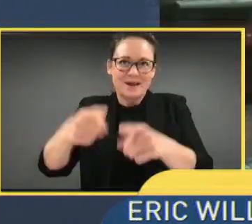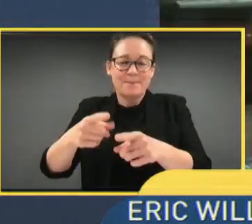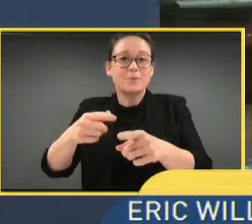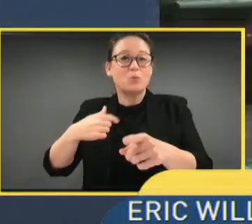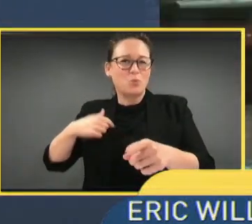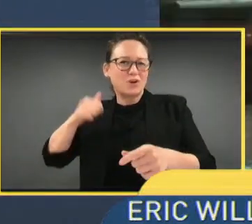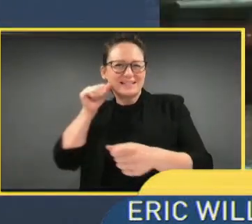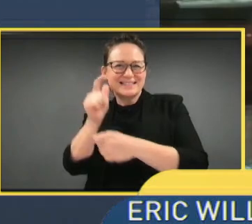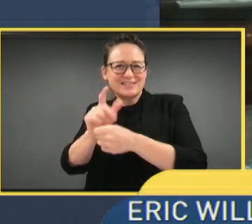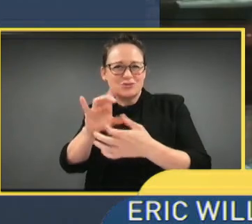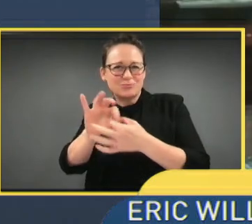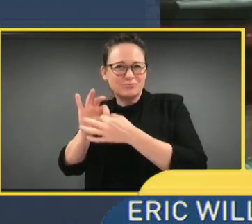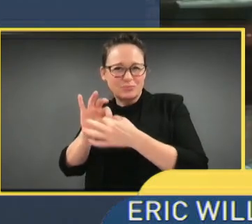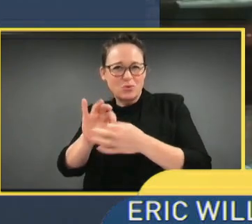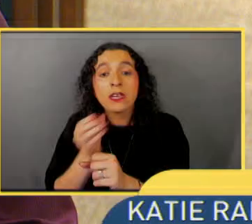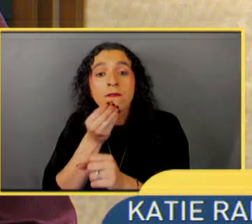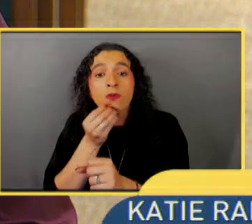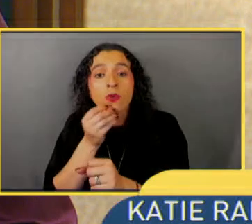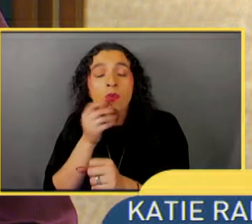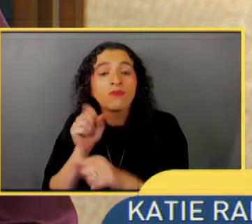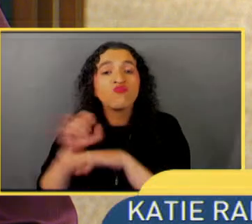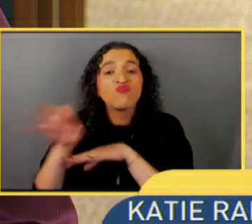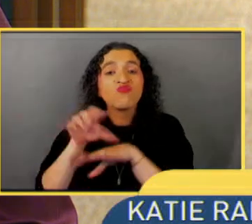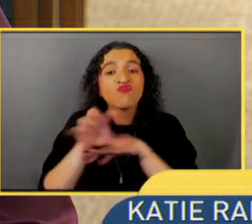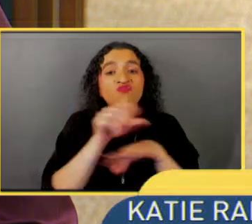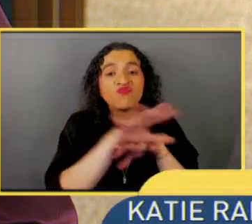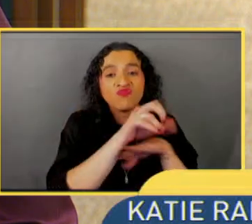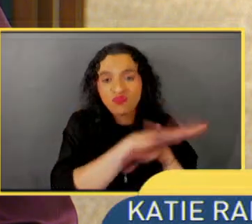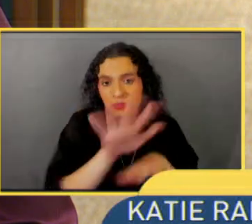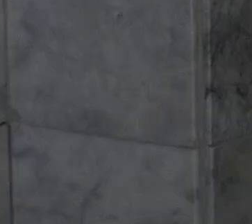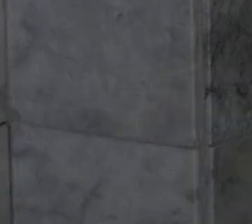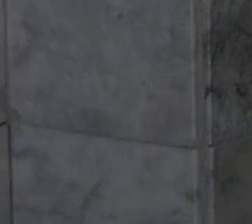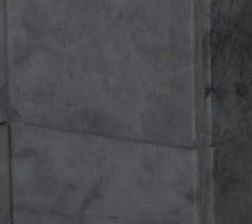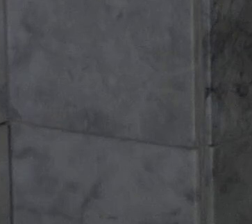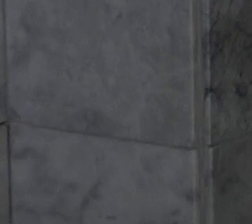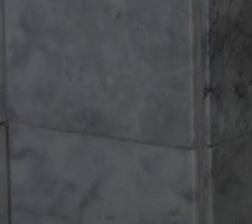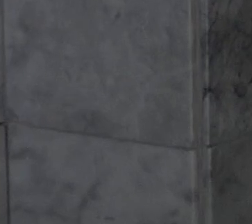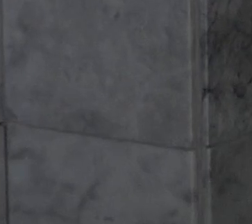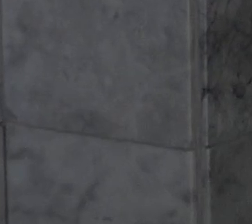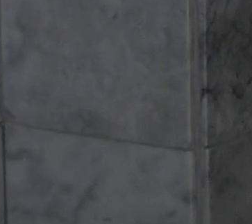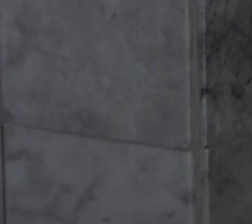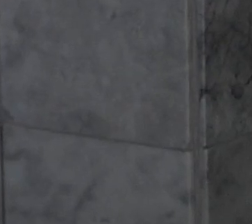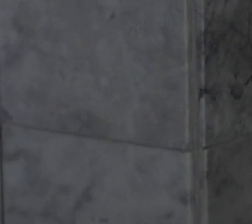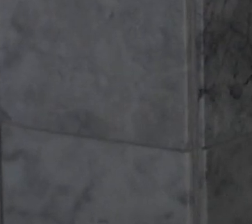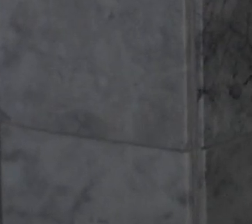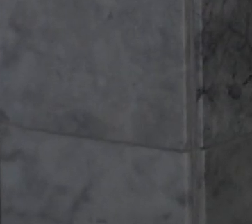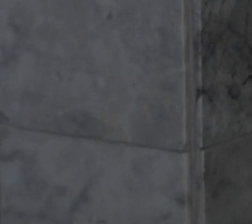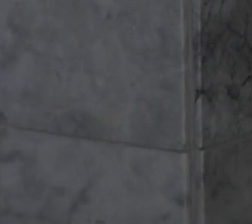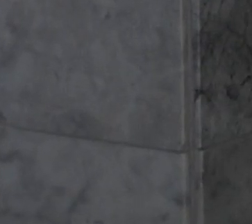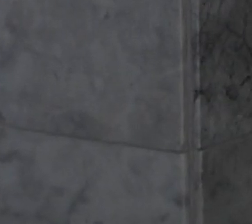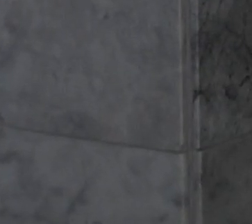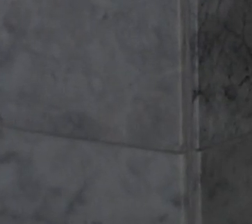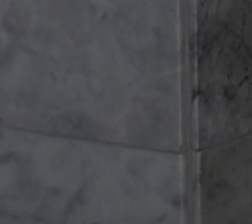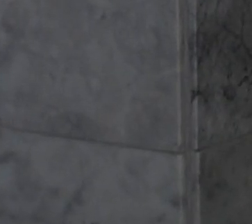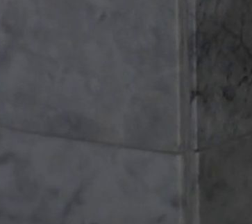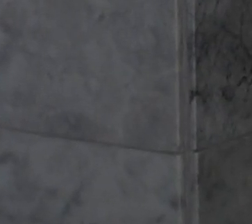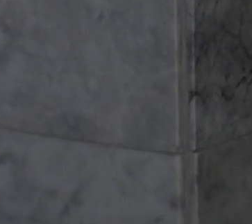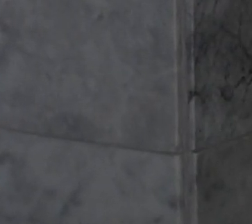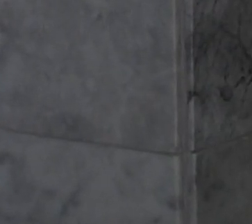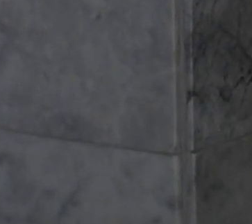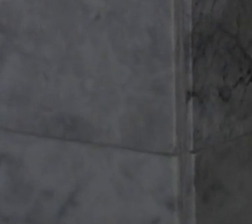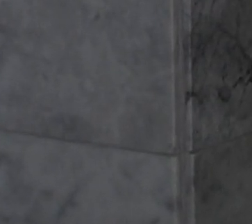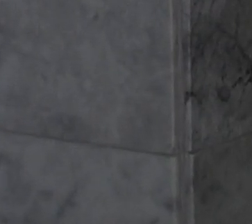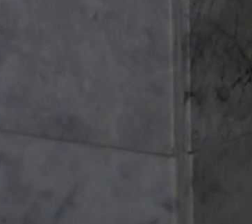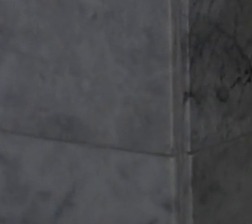School, food bank advocates, and the State Department of Agriculture. If passed, the strategy will be delivered to the legislature